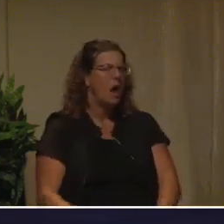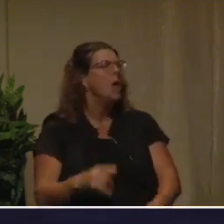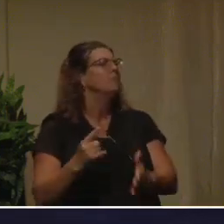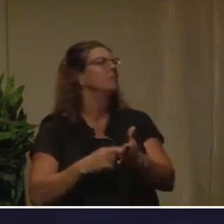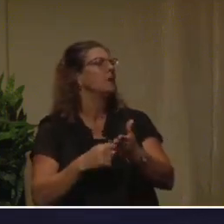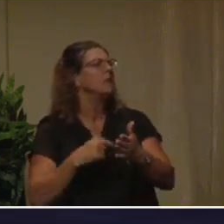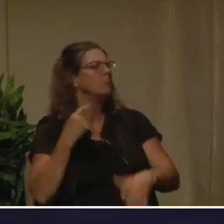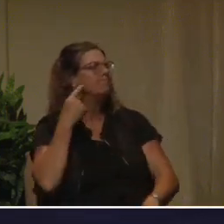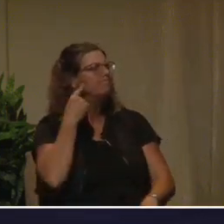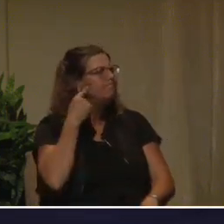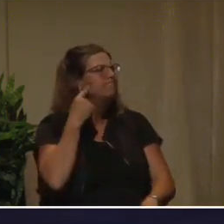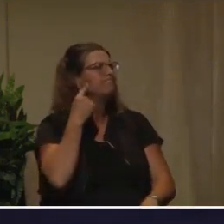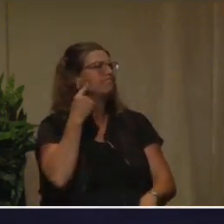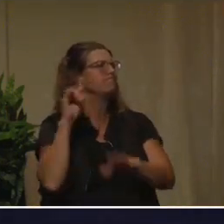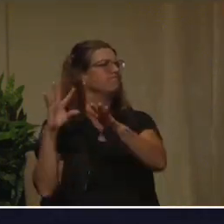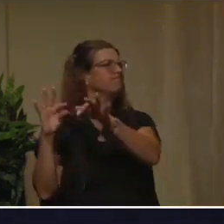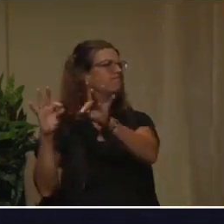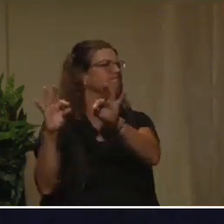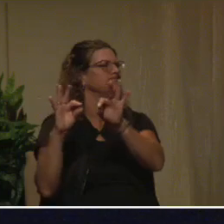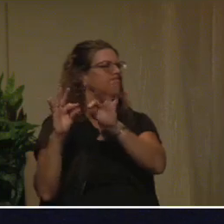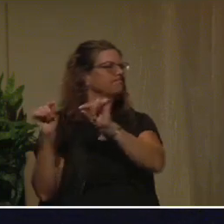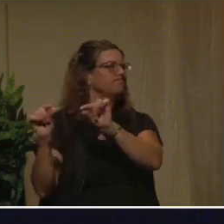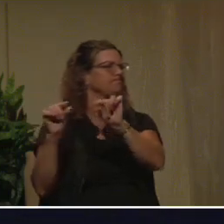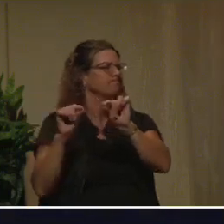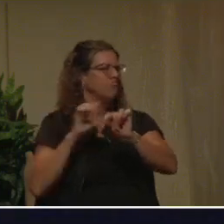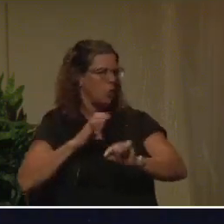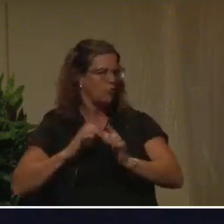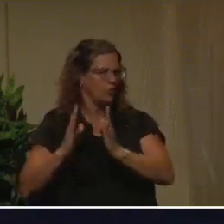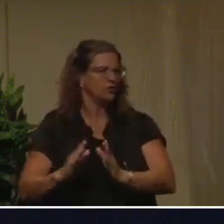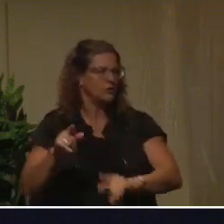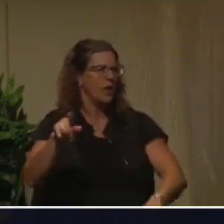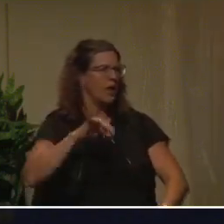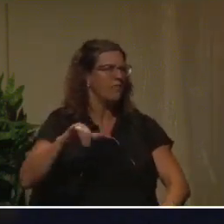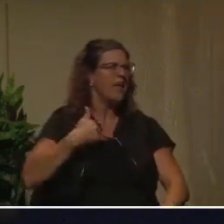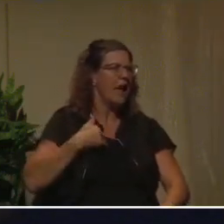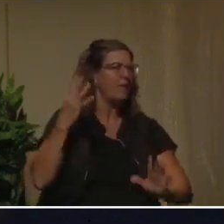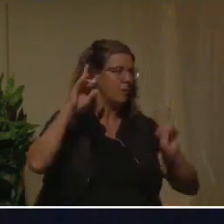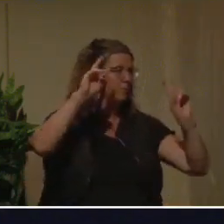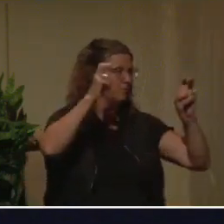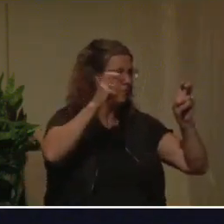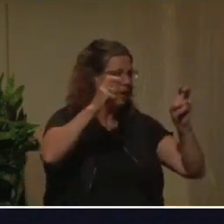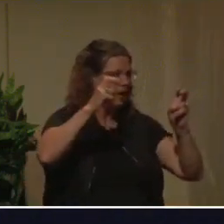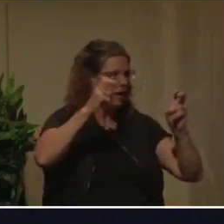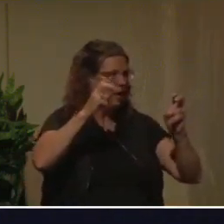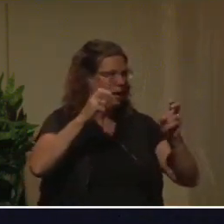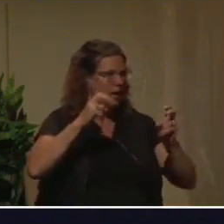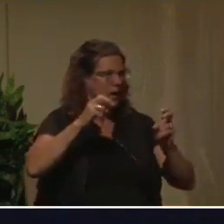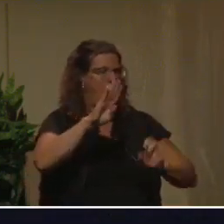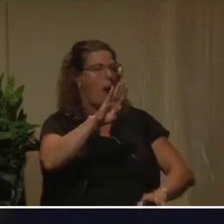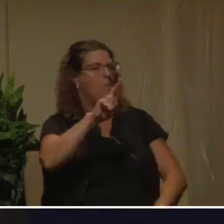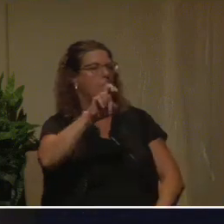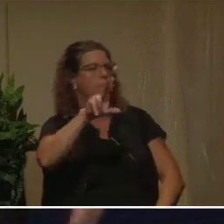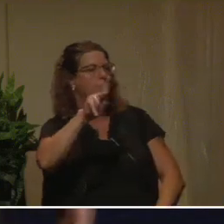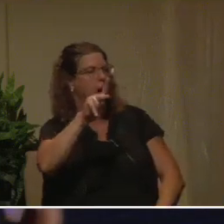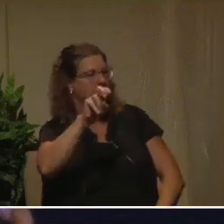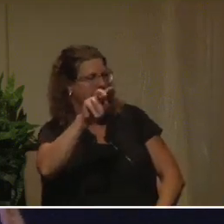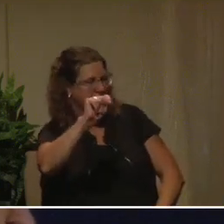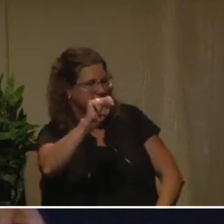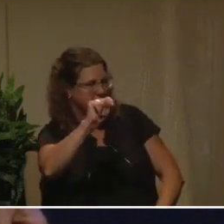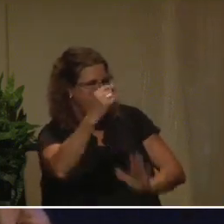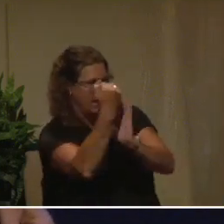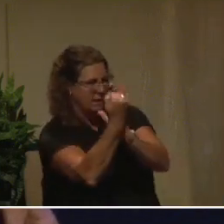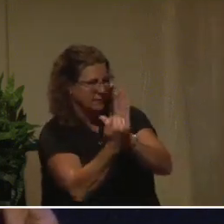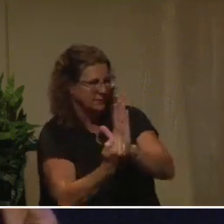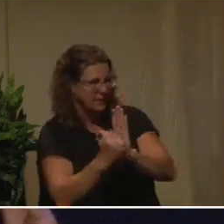you know, talking about what they're going to do. They got their bucket list. No, I know we just, that's just a colloquialism, but some people really take it